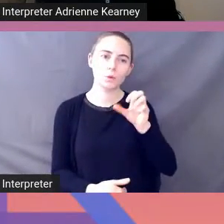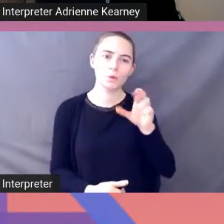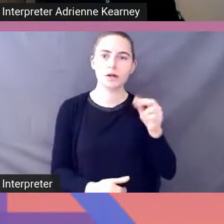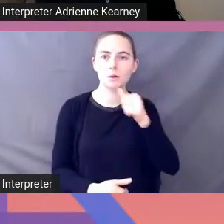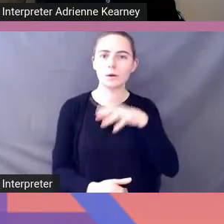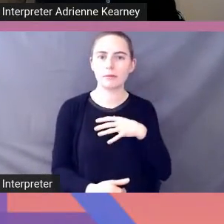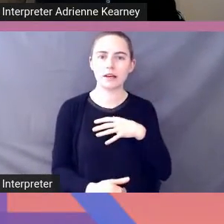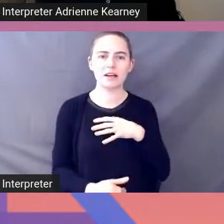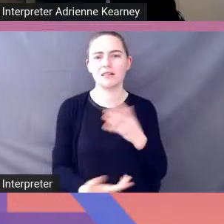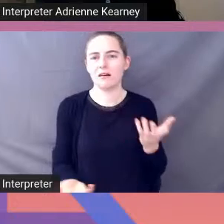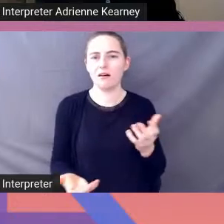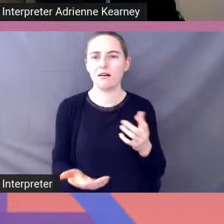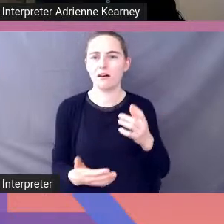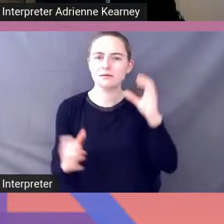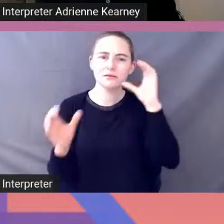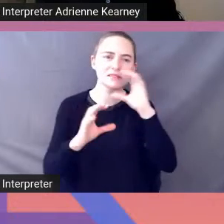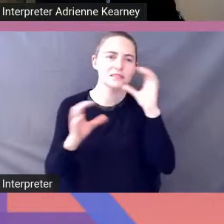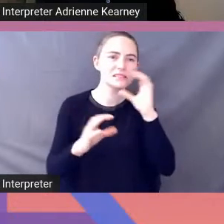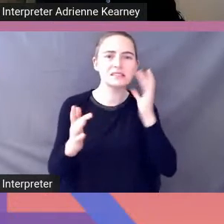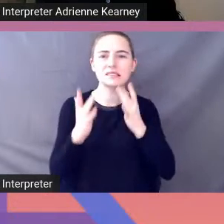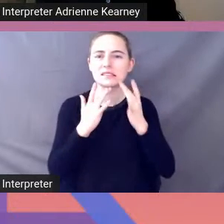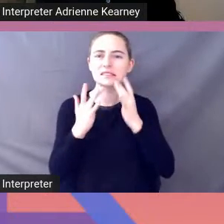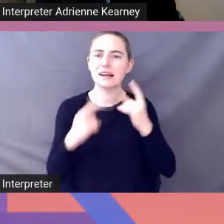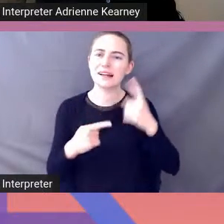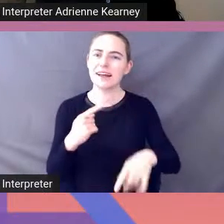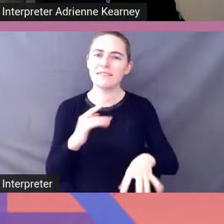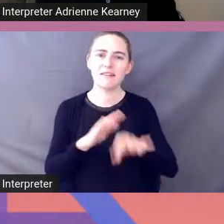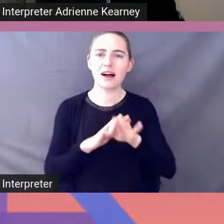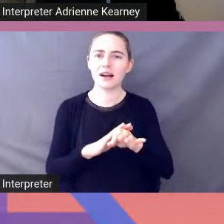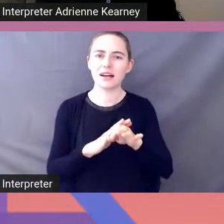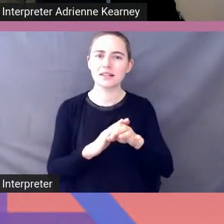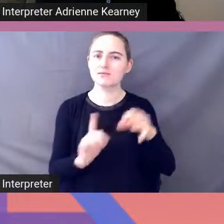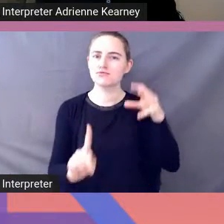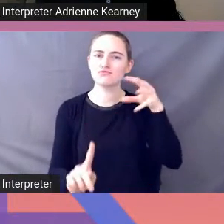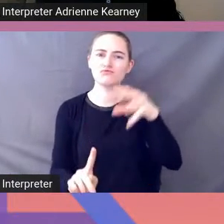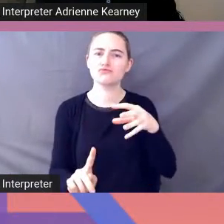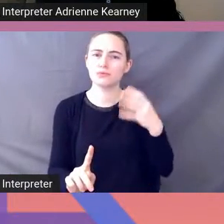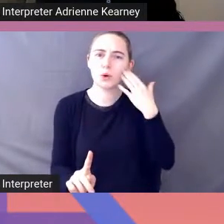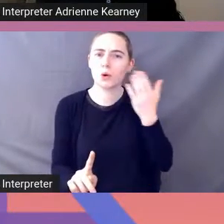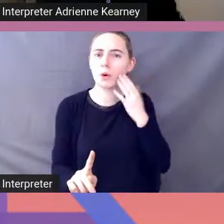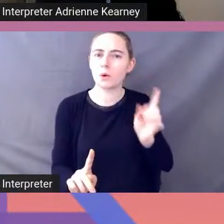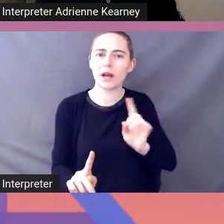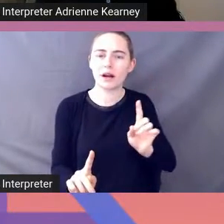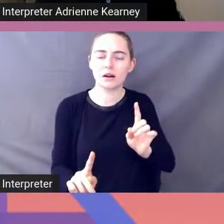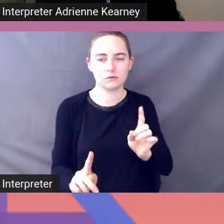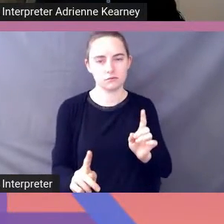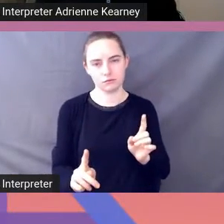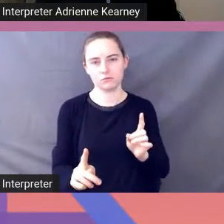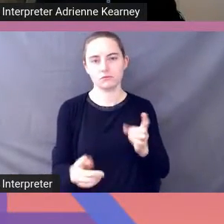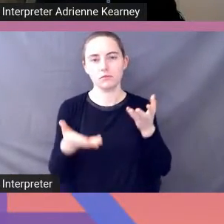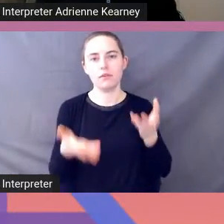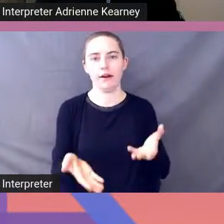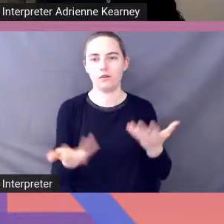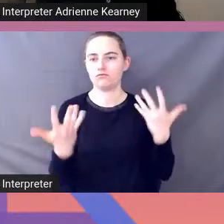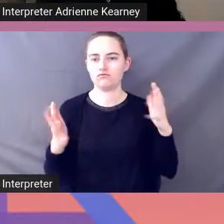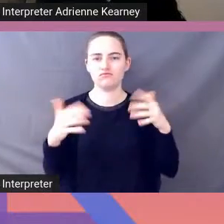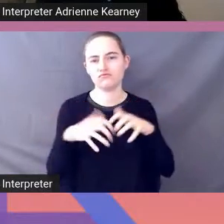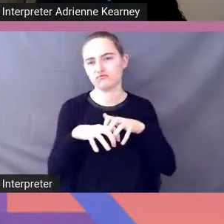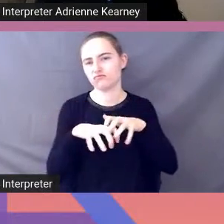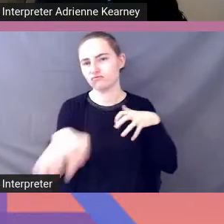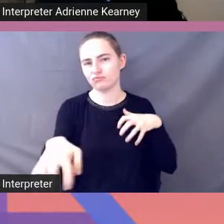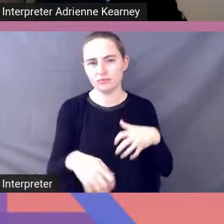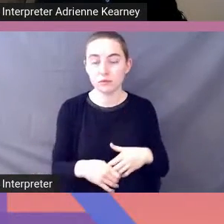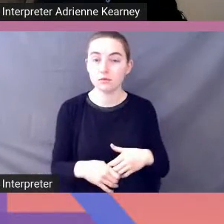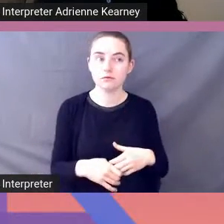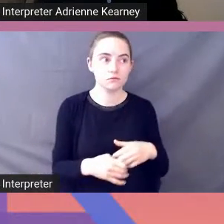they're alive and they're, working right now. So you have to support, Black women artists that Black trans women artists that and